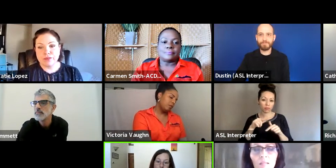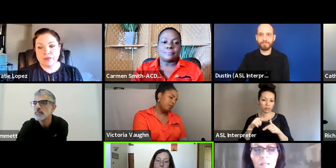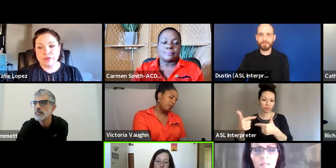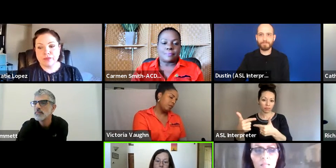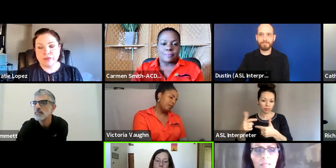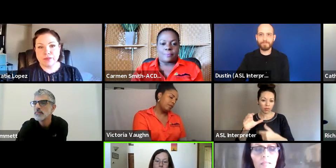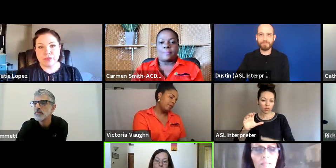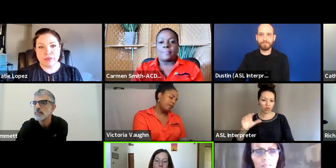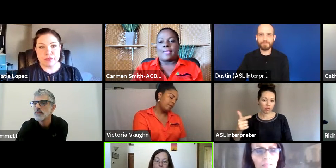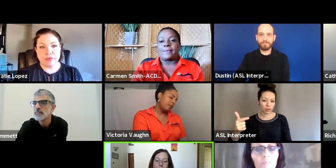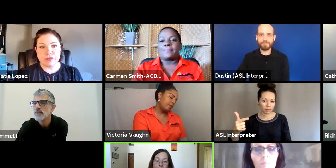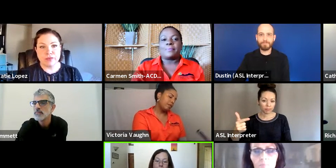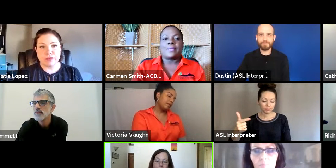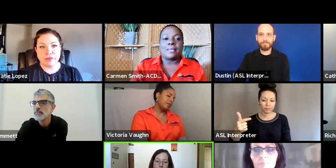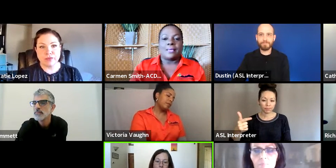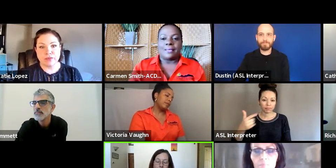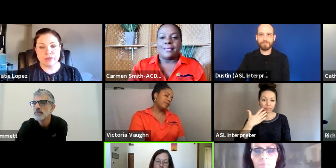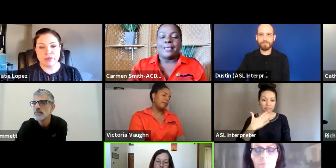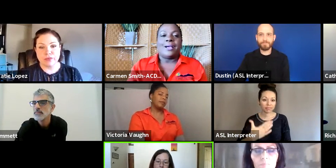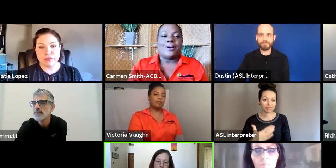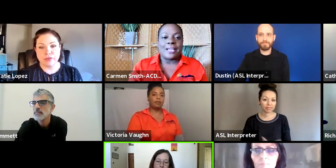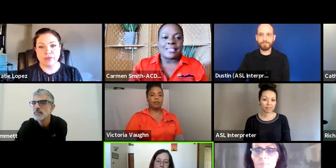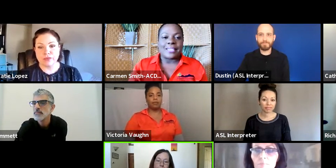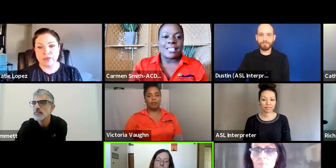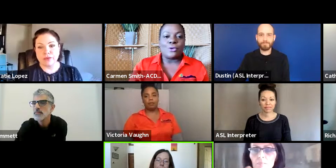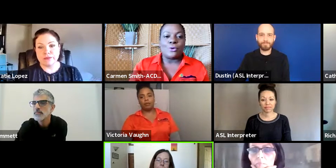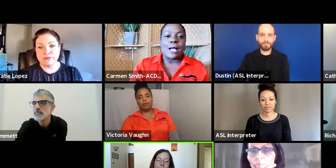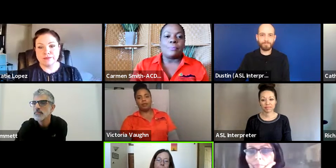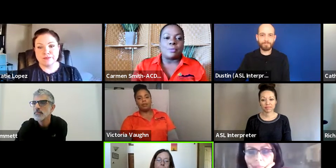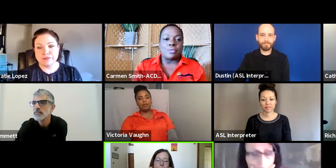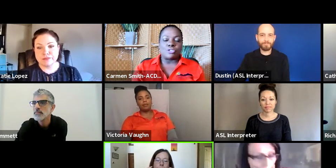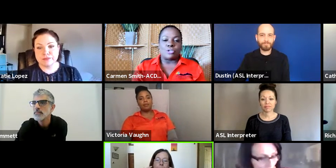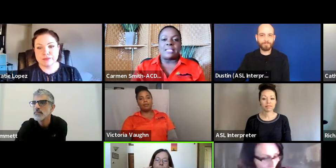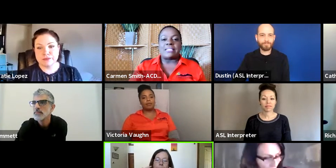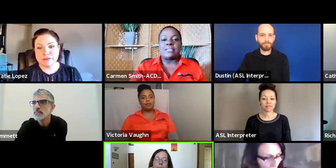over to Carmen. Thank you.